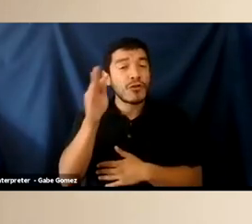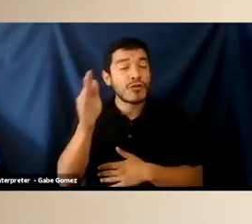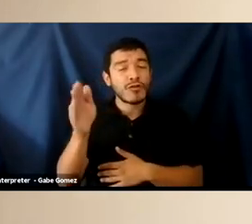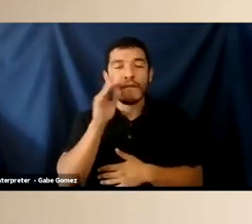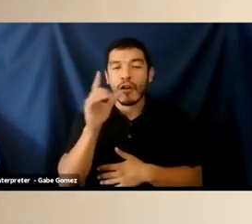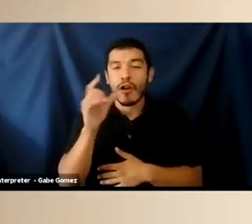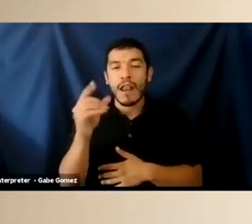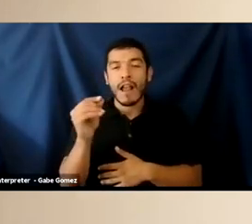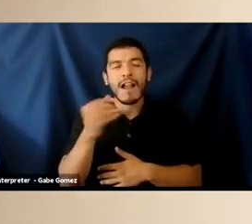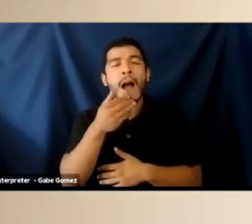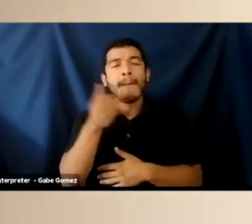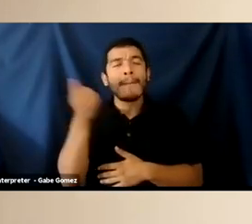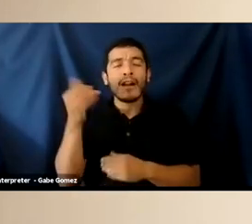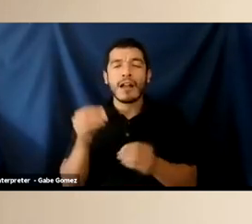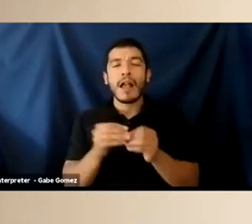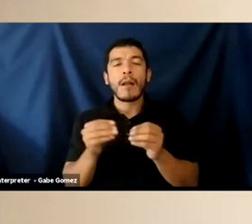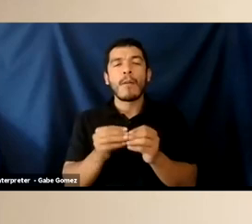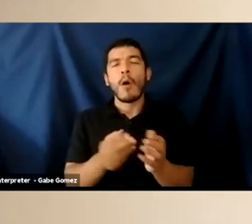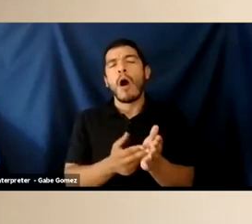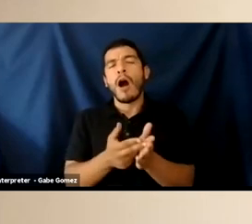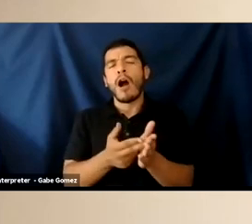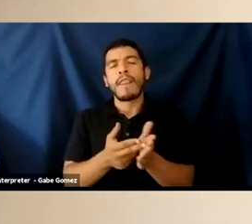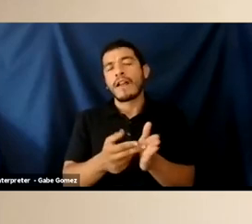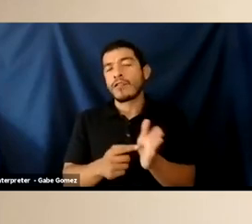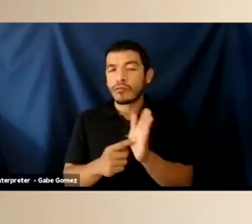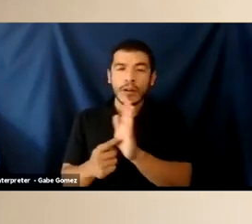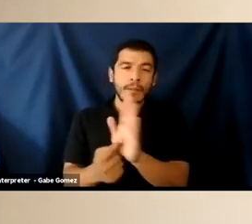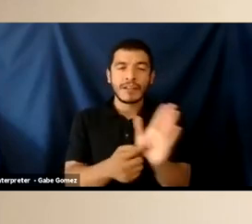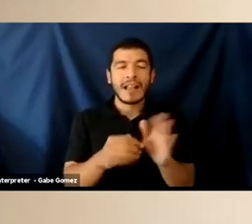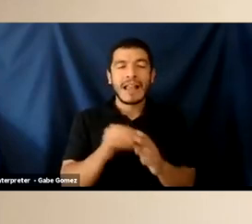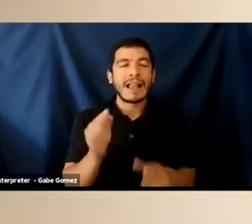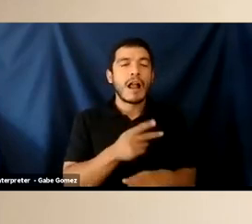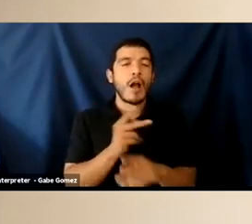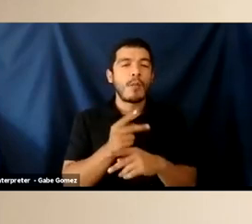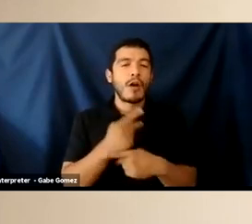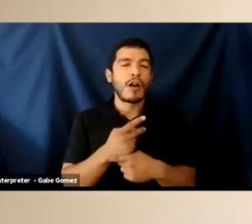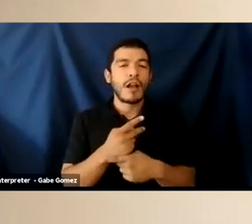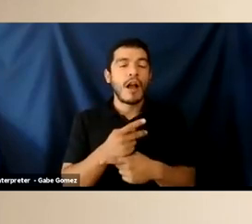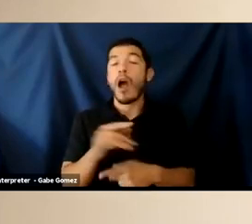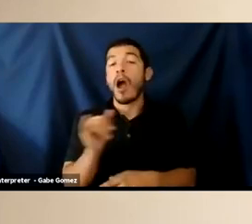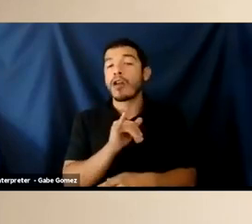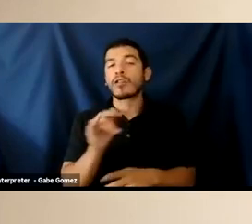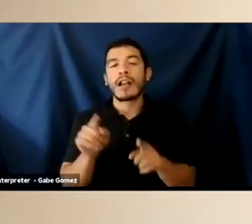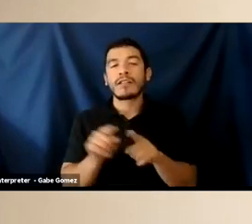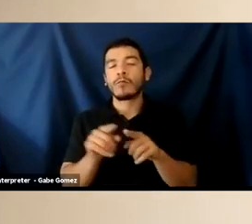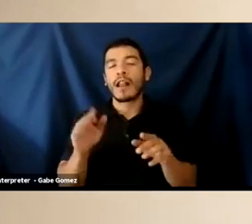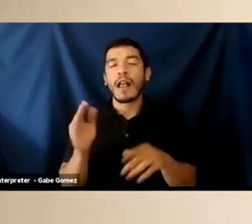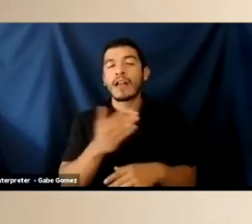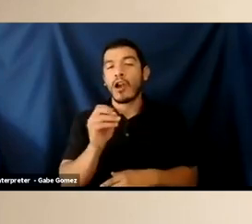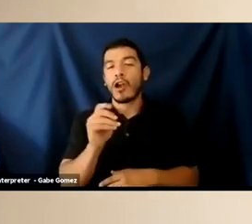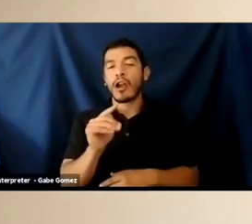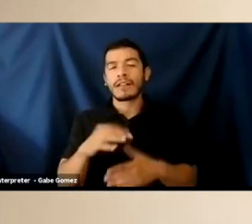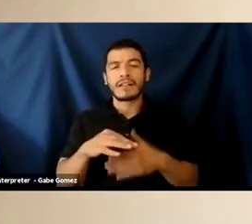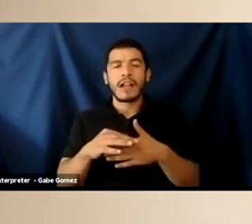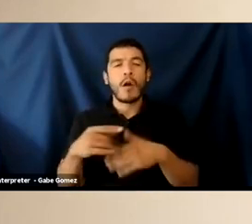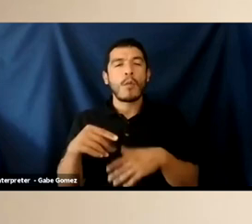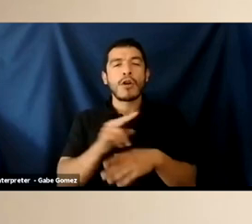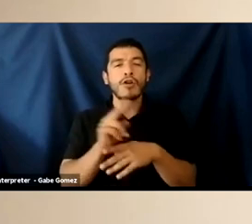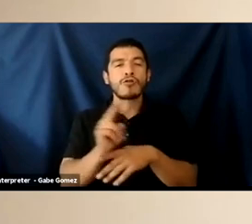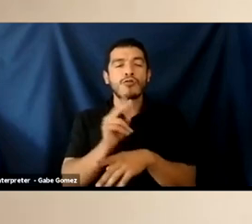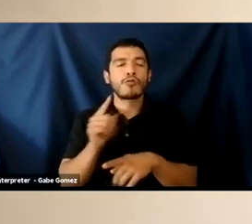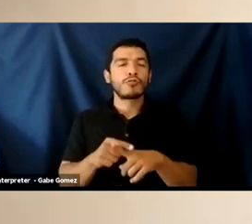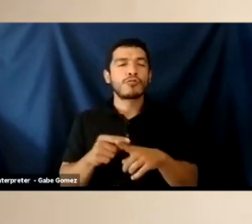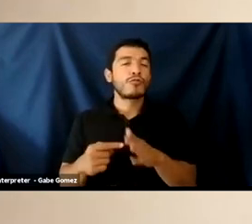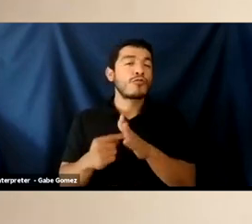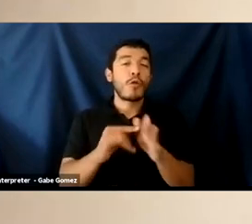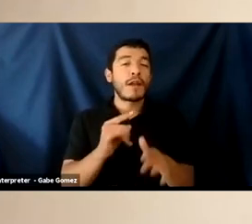better and more authentic representation in our product lines, as well as in the content we use to promote it or as part